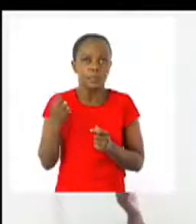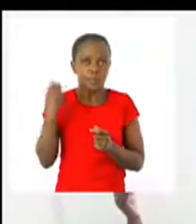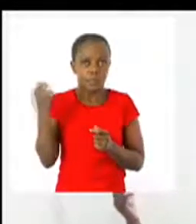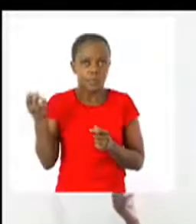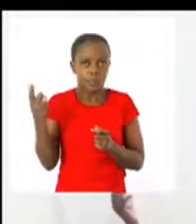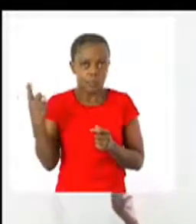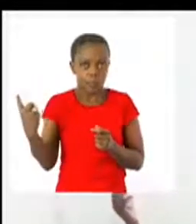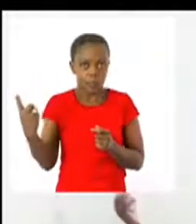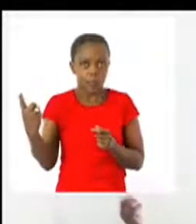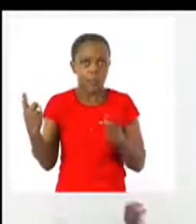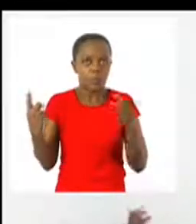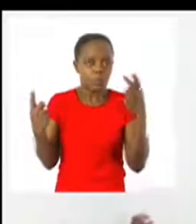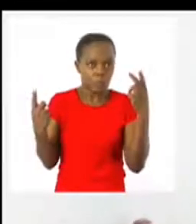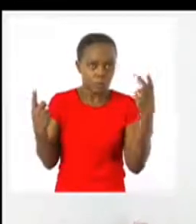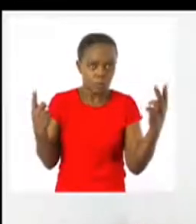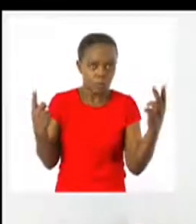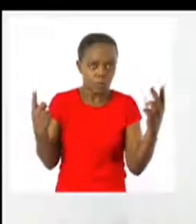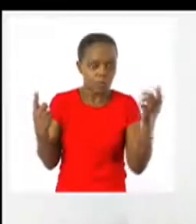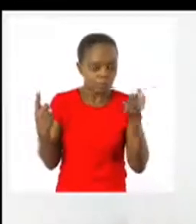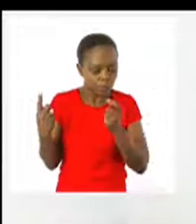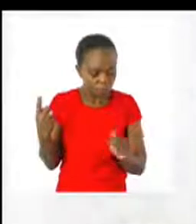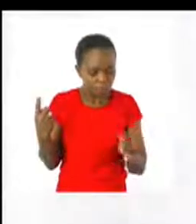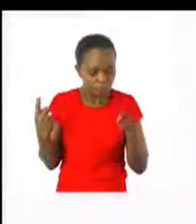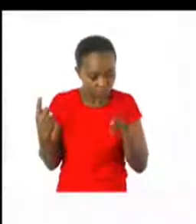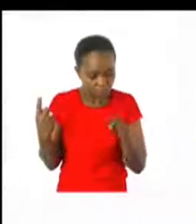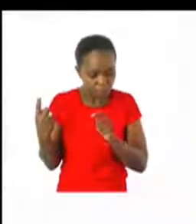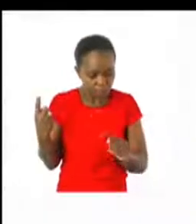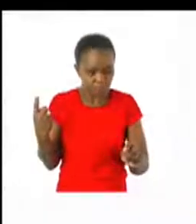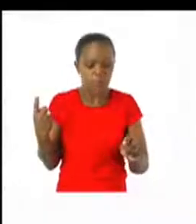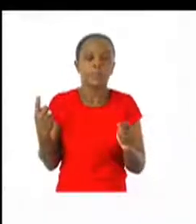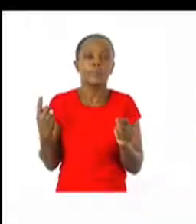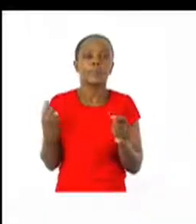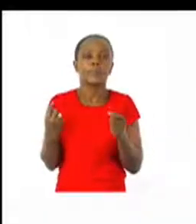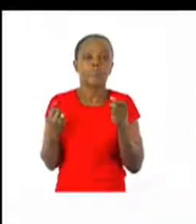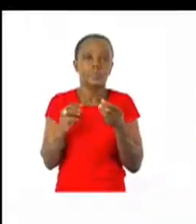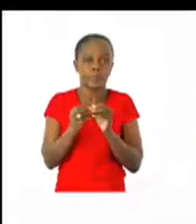1, 2. Let us write number 2.